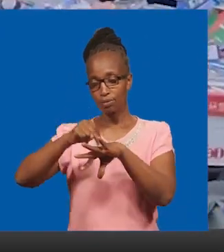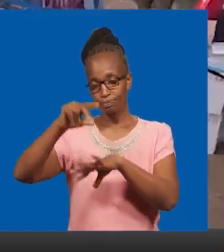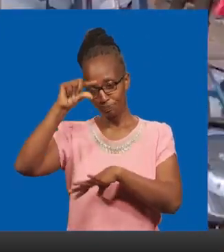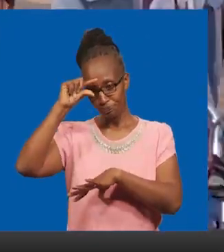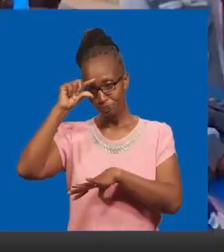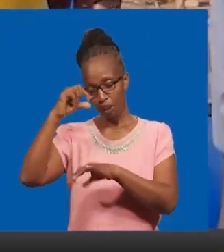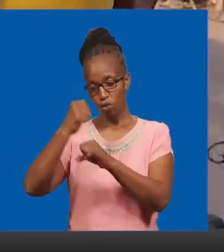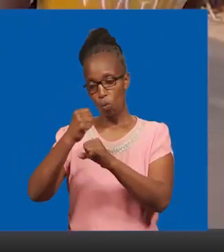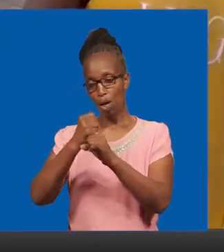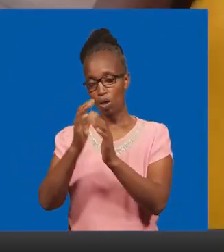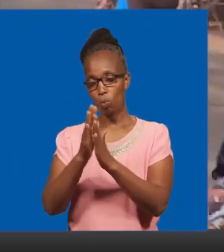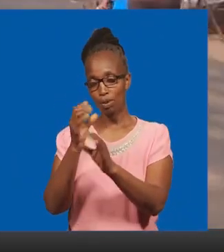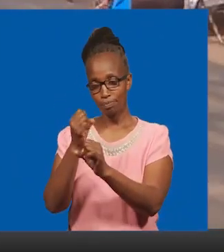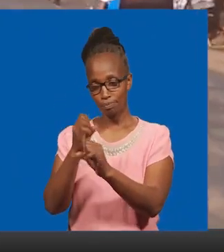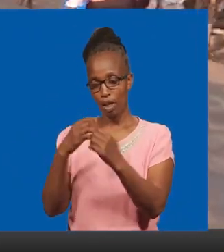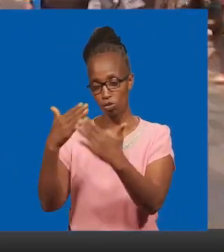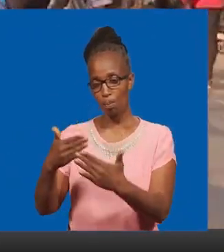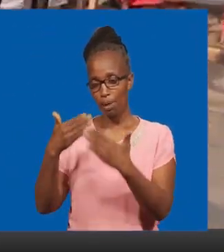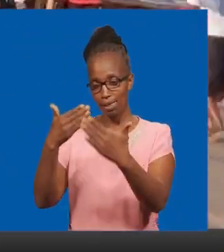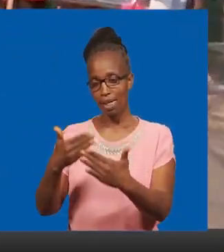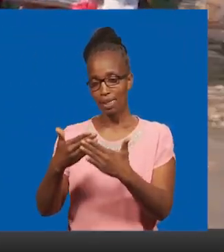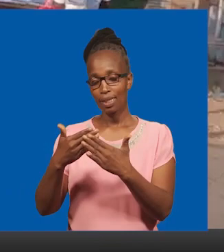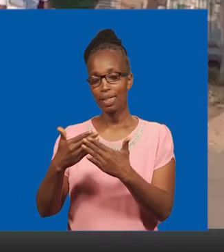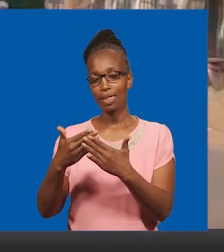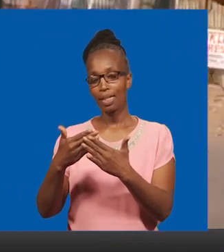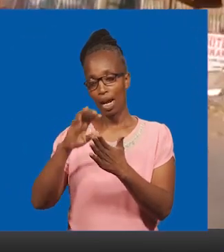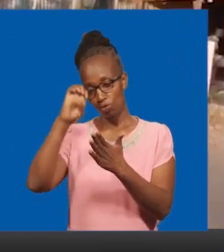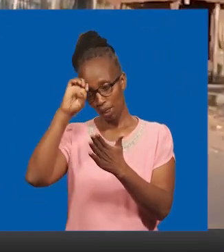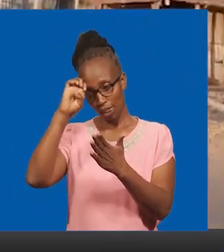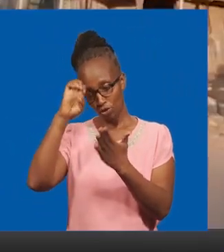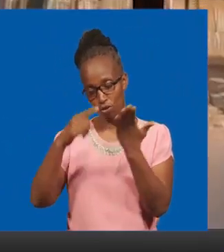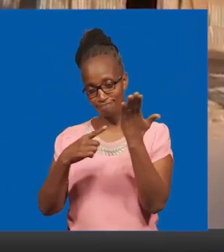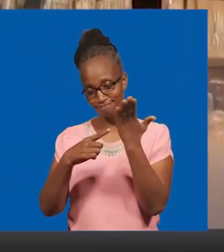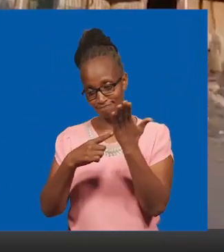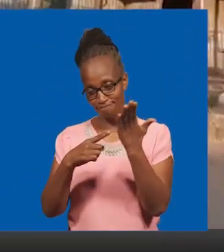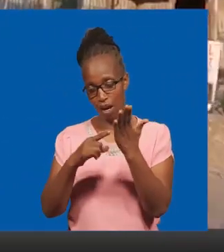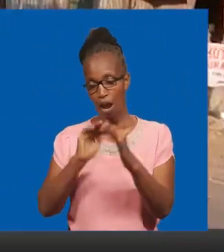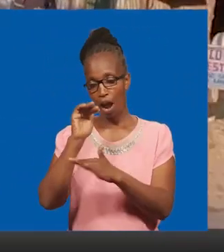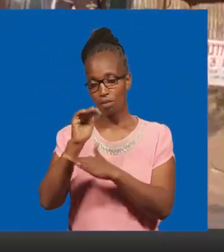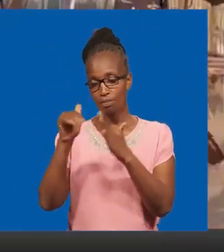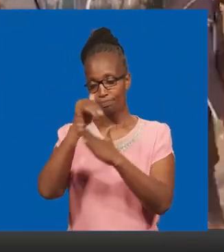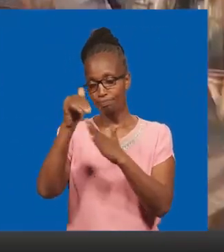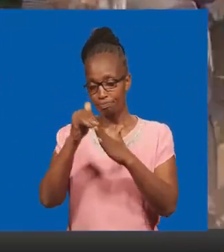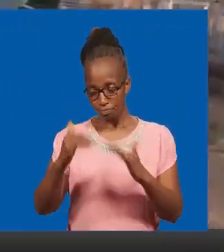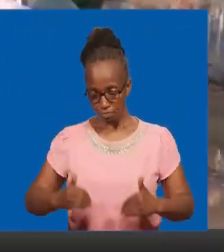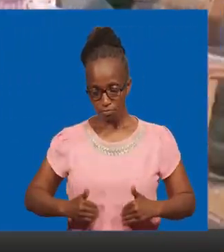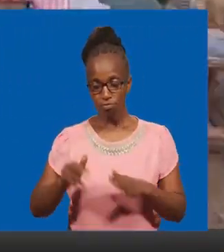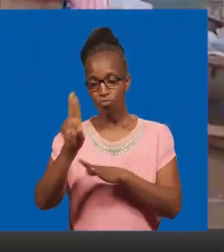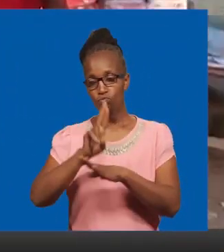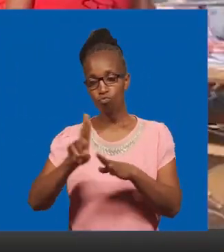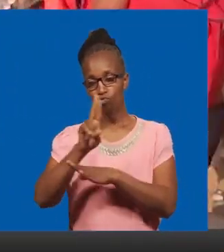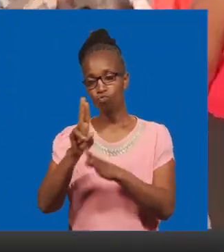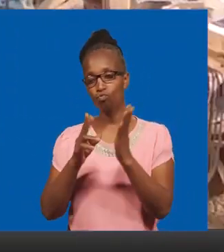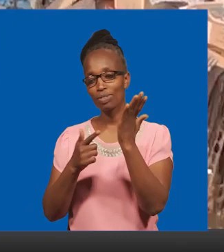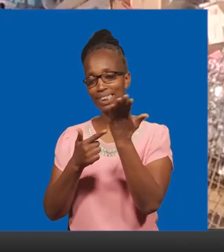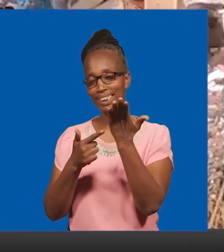ile ya kitaifa kushirikiana na makampuni na mashirika ili kupeleka mafunzo ya kidijitali mashinani, huku akiwaomba